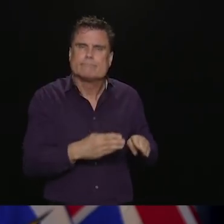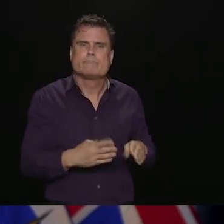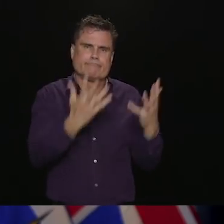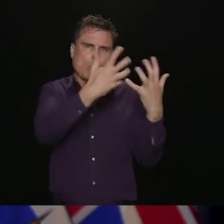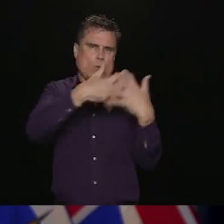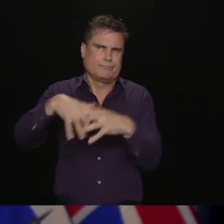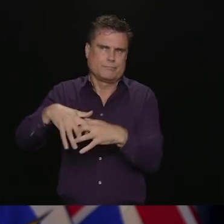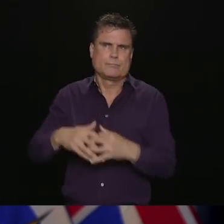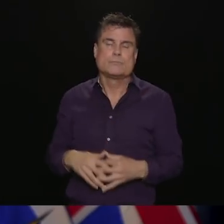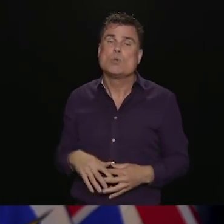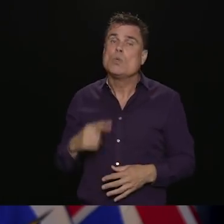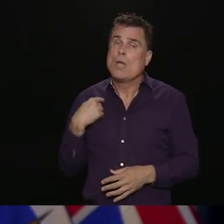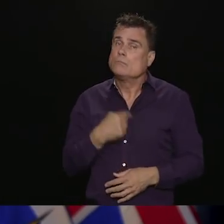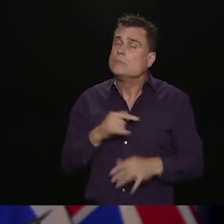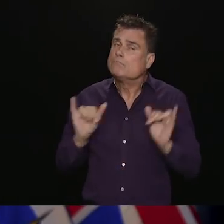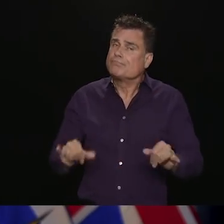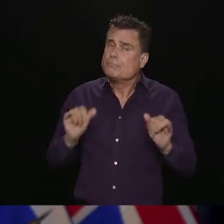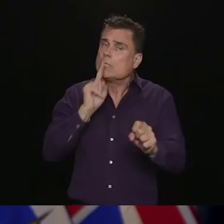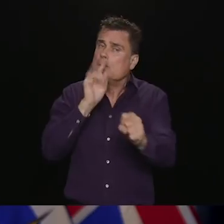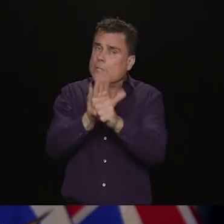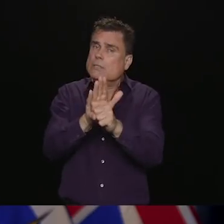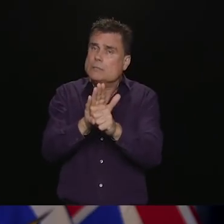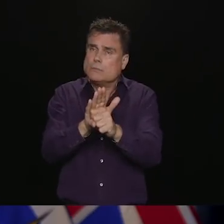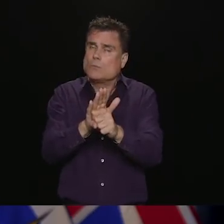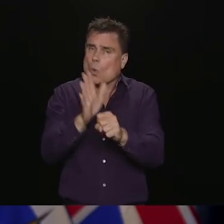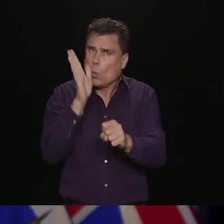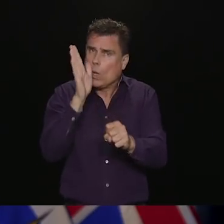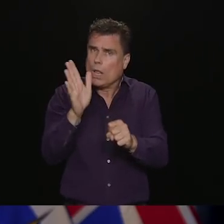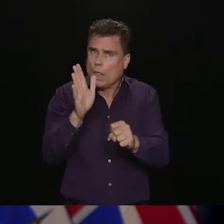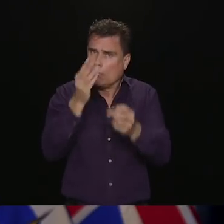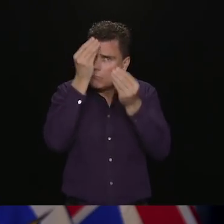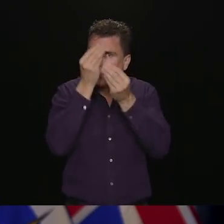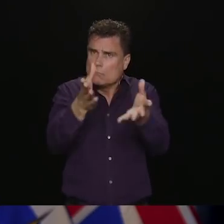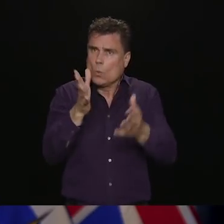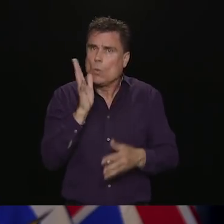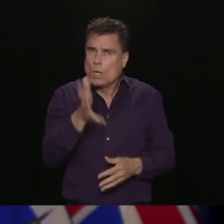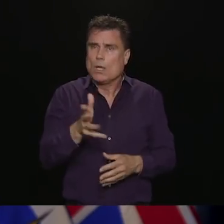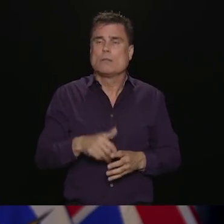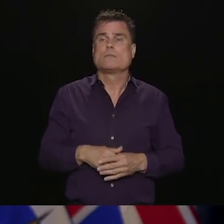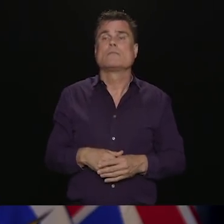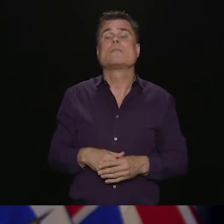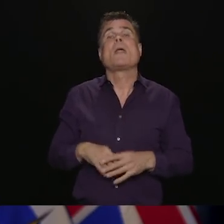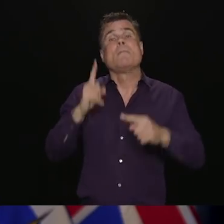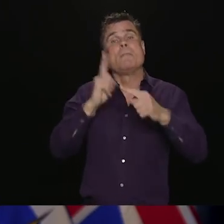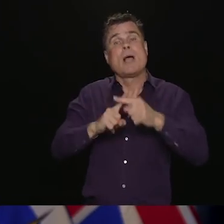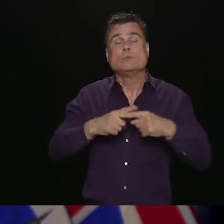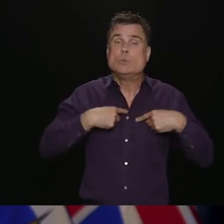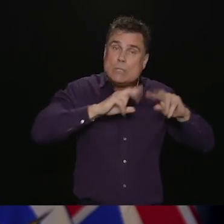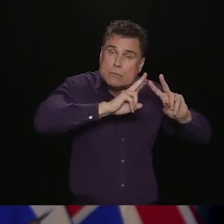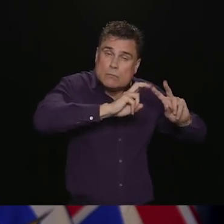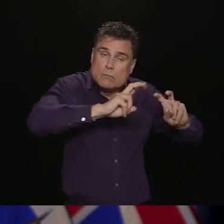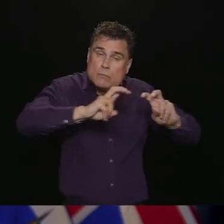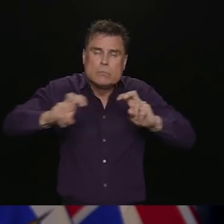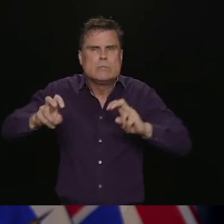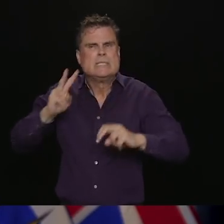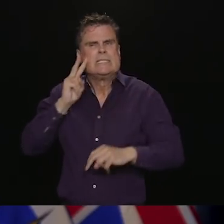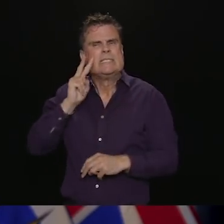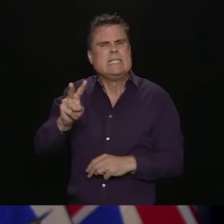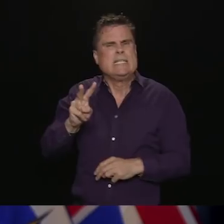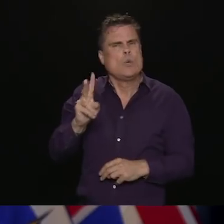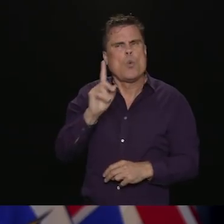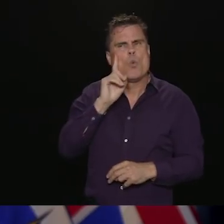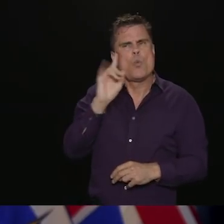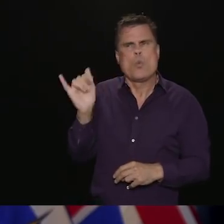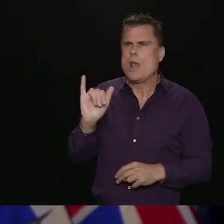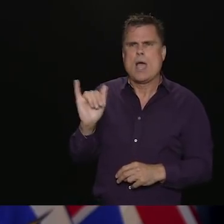do as soon as we can. Same with the unintended consequences. There are many indicators that we've now prioritized, and we are going to get those